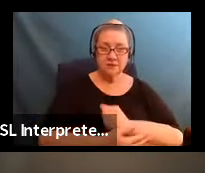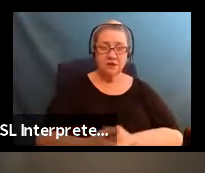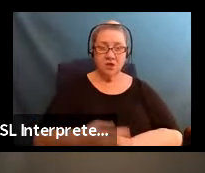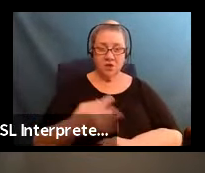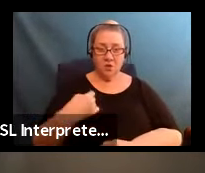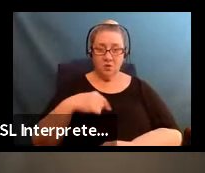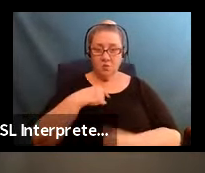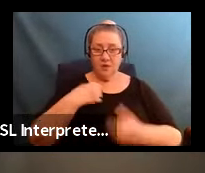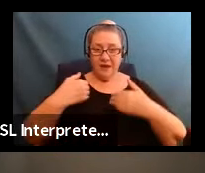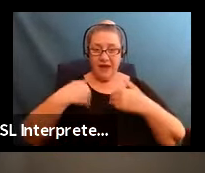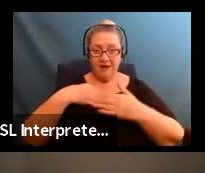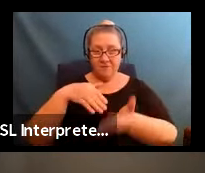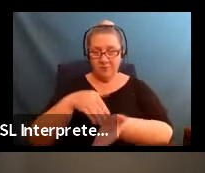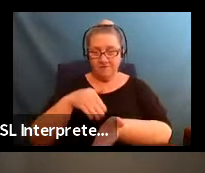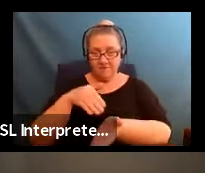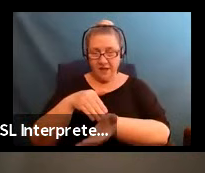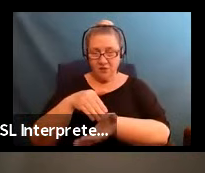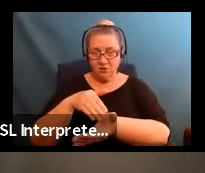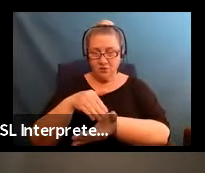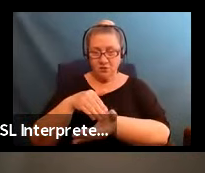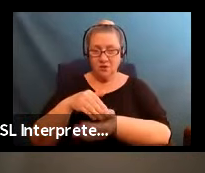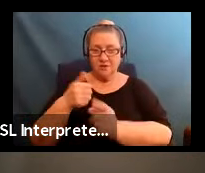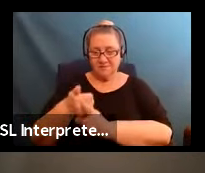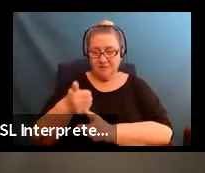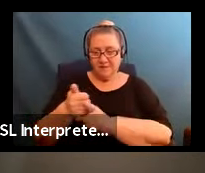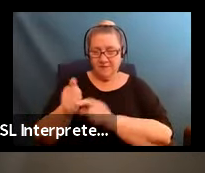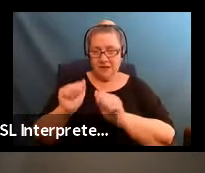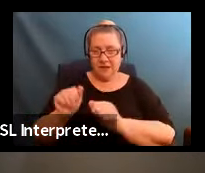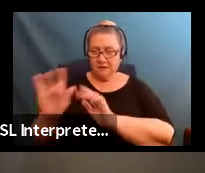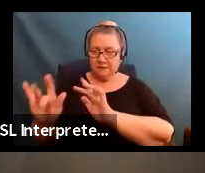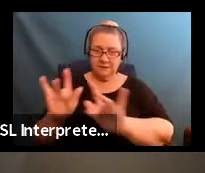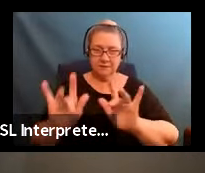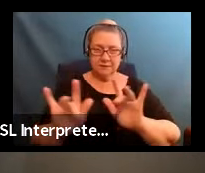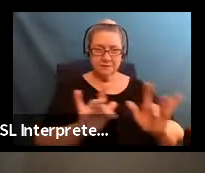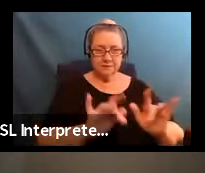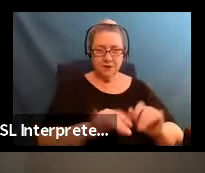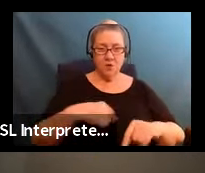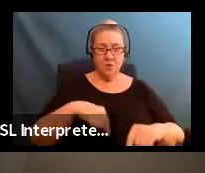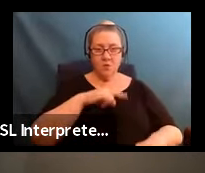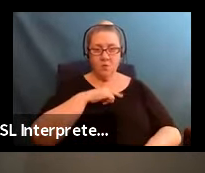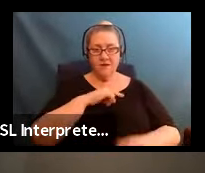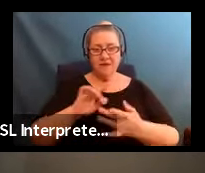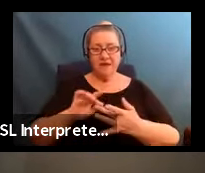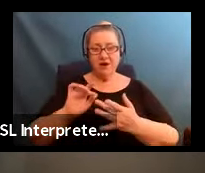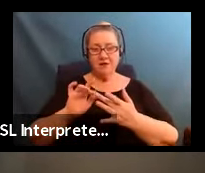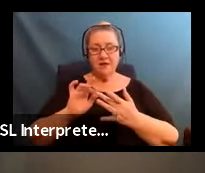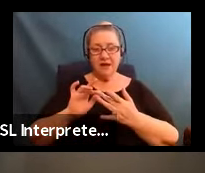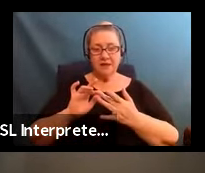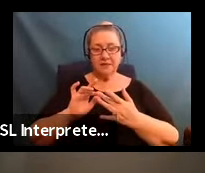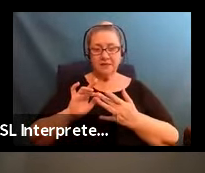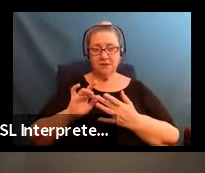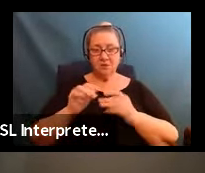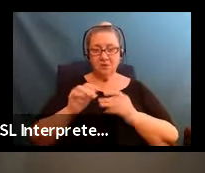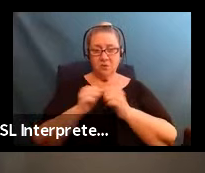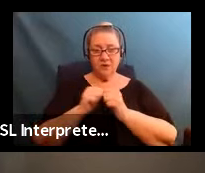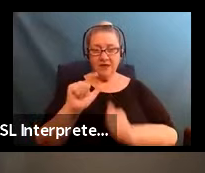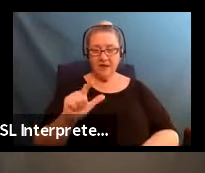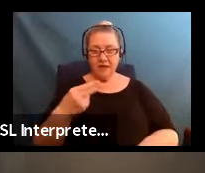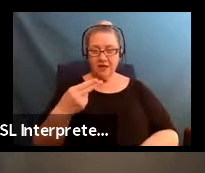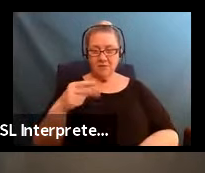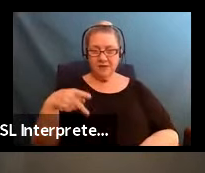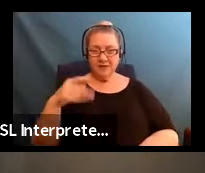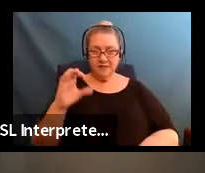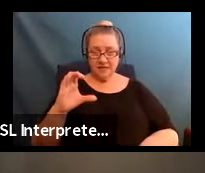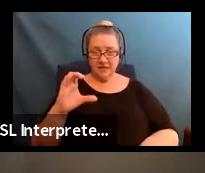the providers that have the reach that they need to have. We have been in contact early on with LHPC,